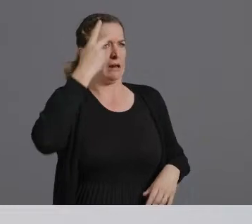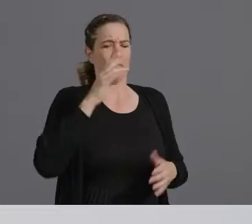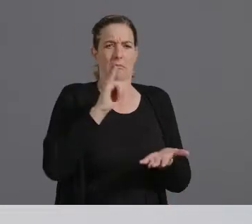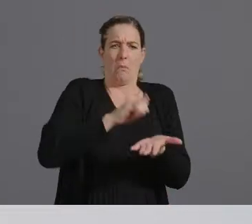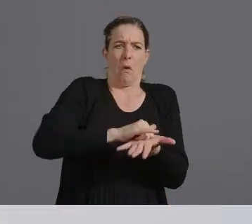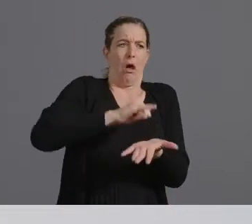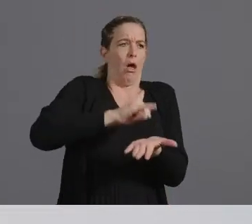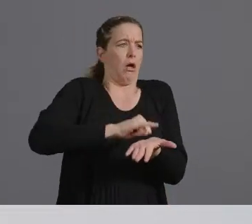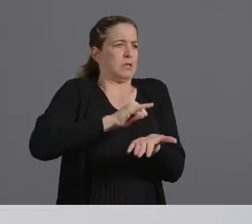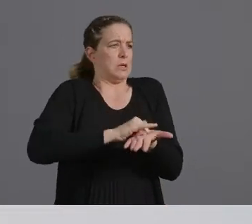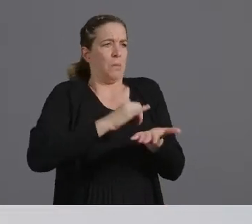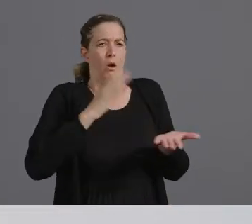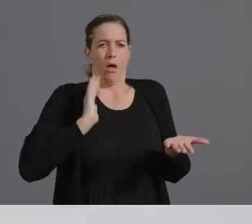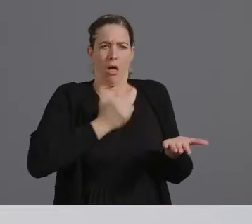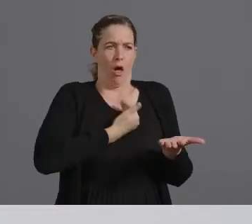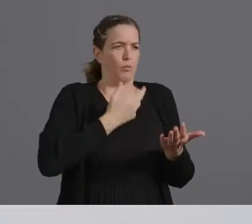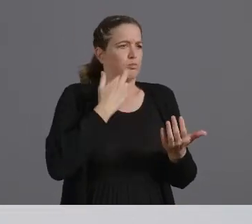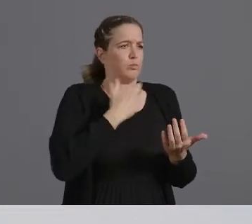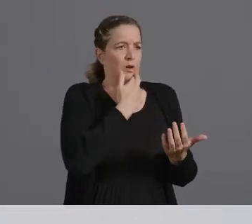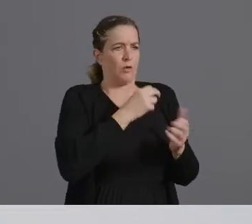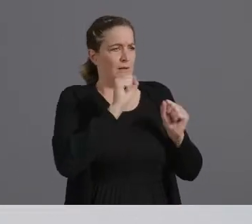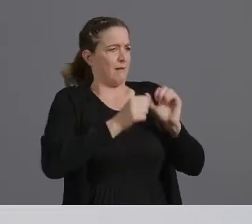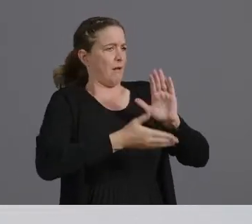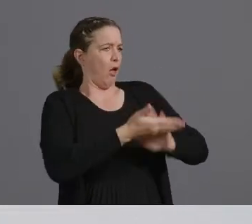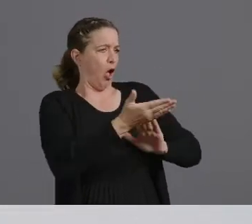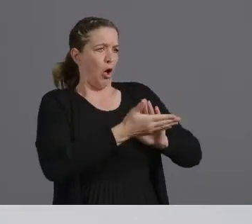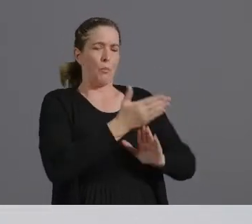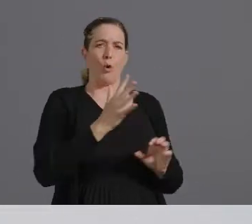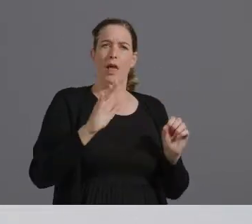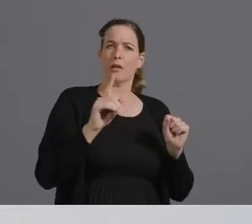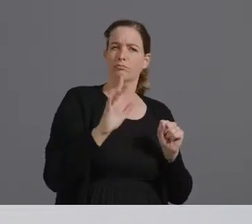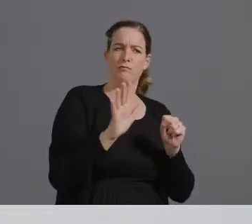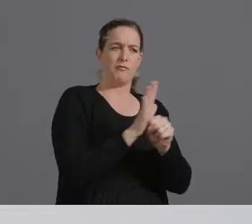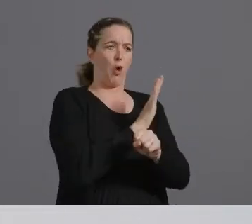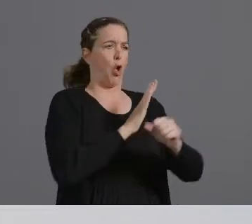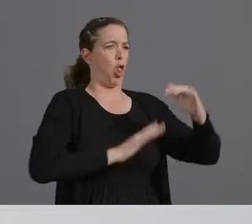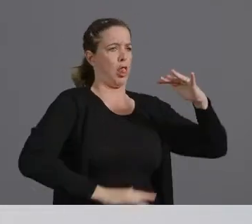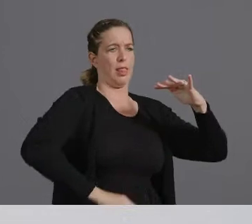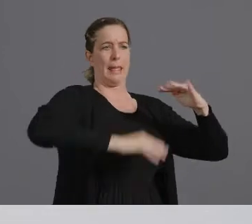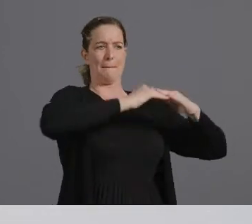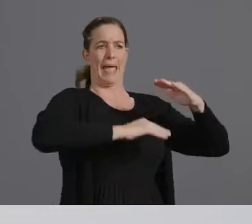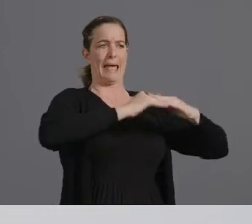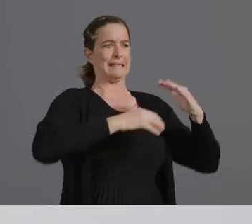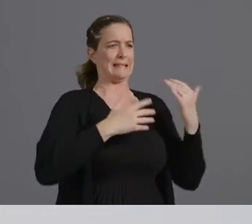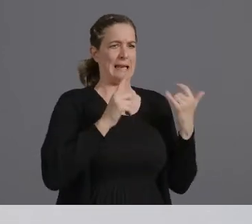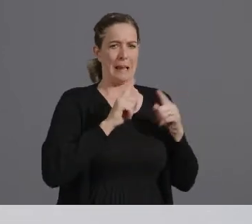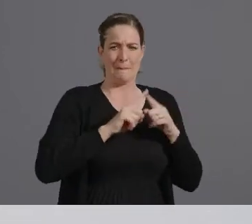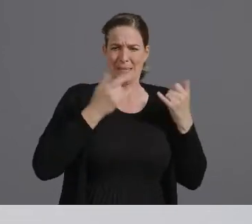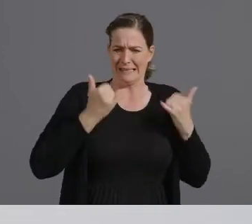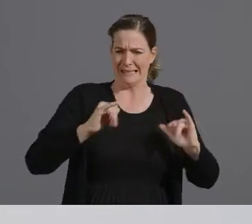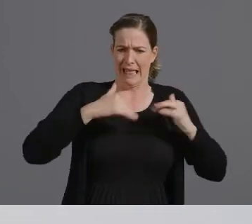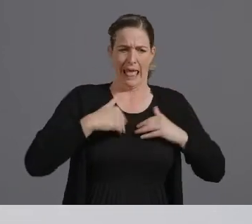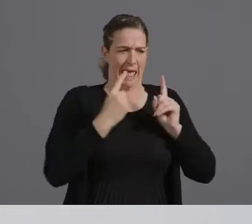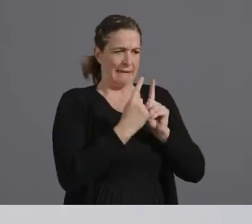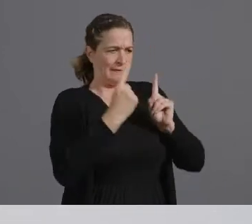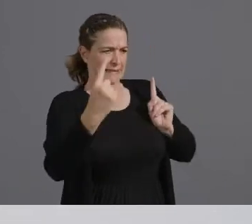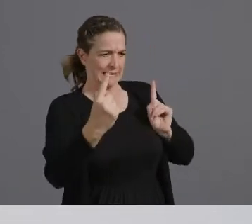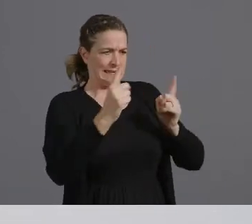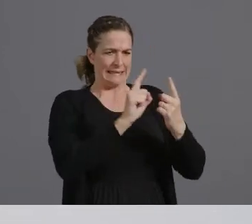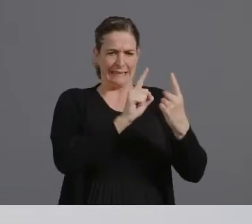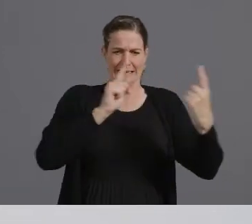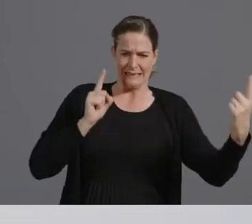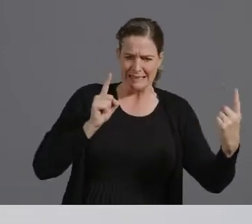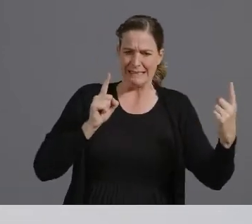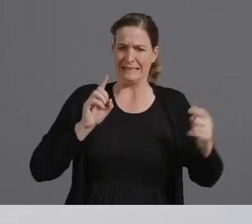operate at full capacity and still have those 6 feet in between,